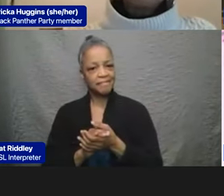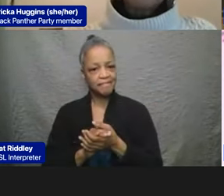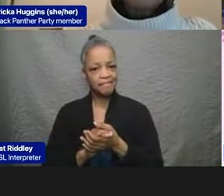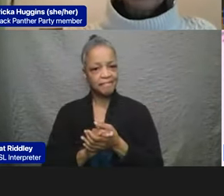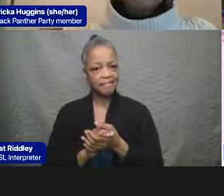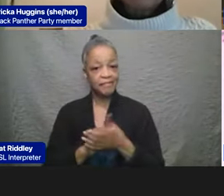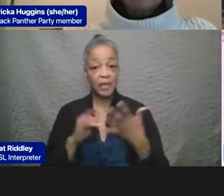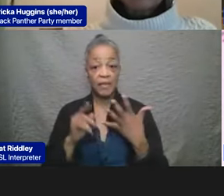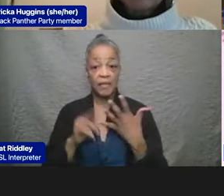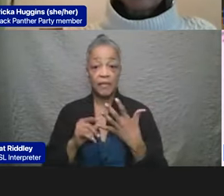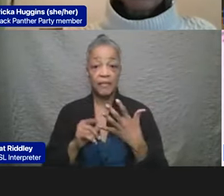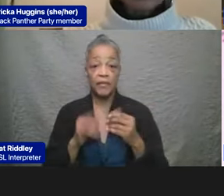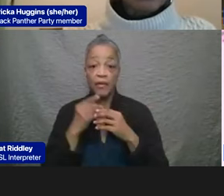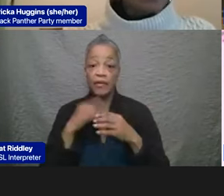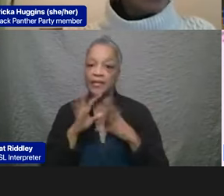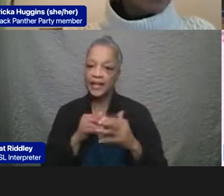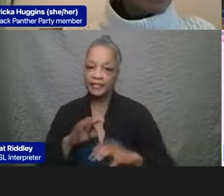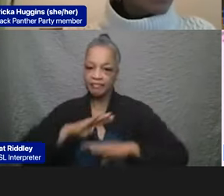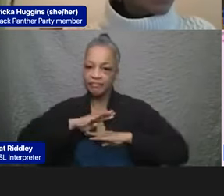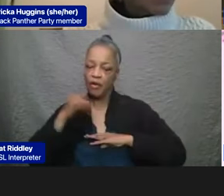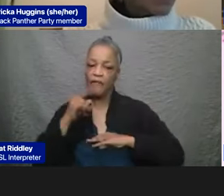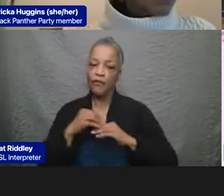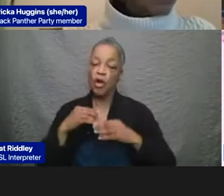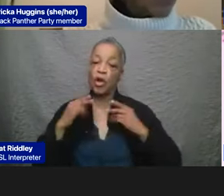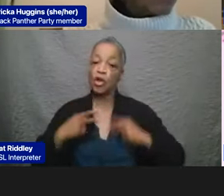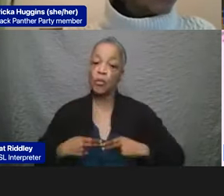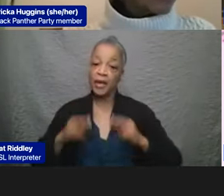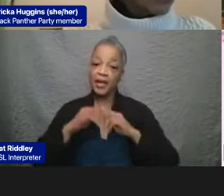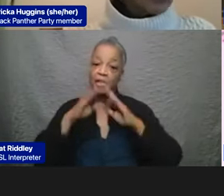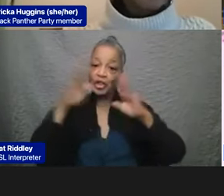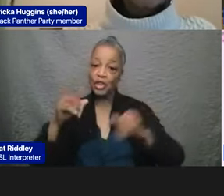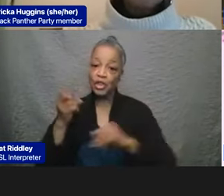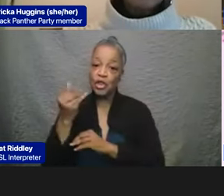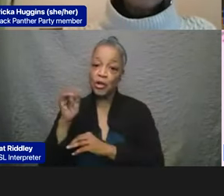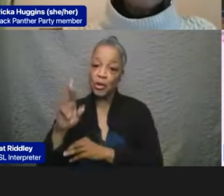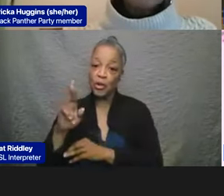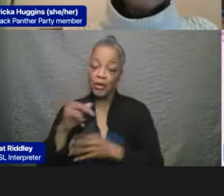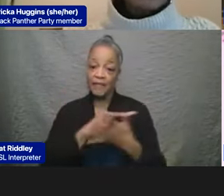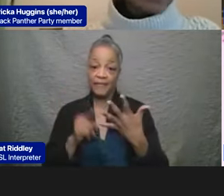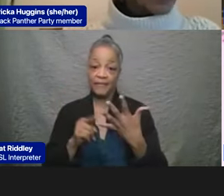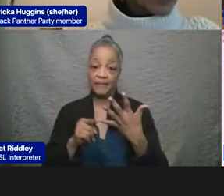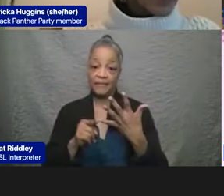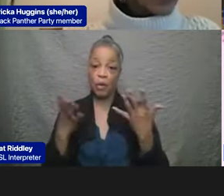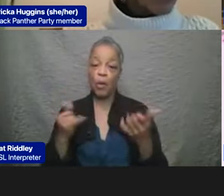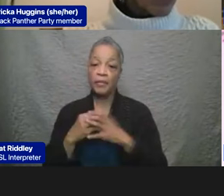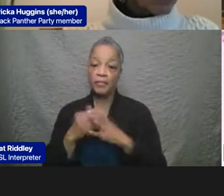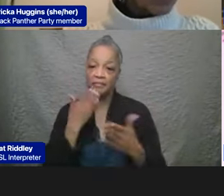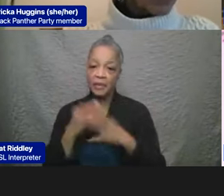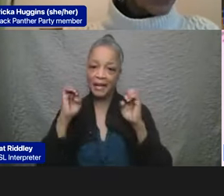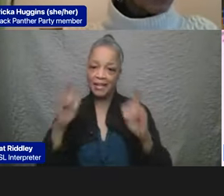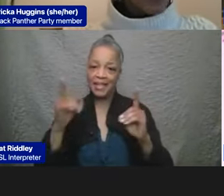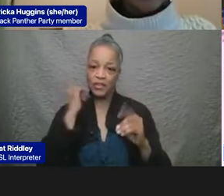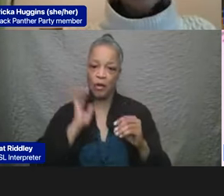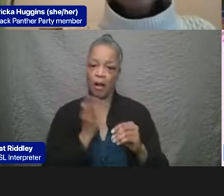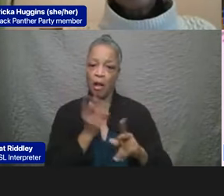fit for the shelter of human beings. Five, we want a decent education for our people